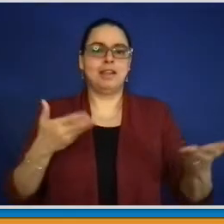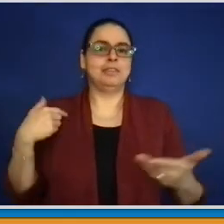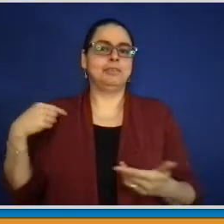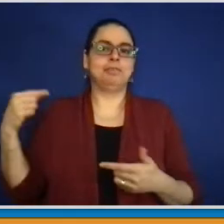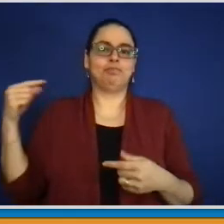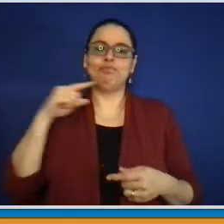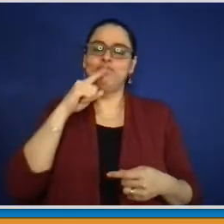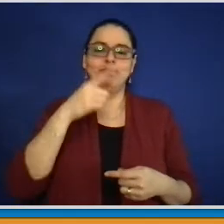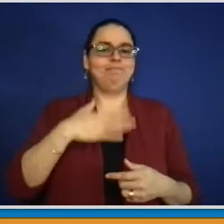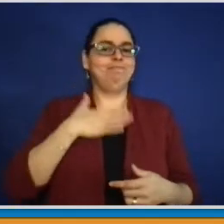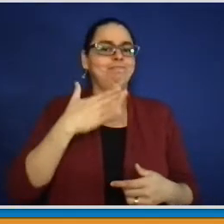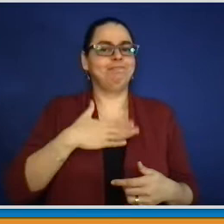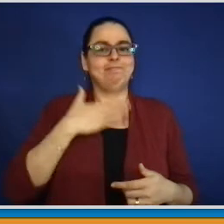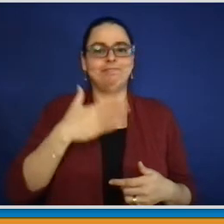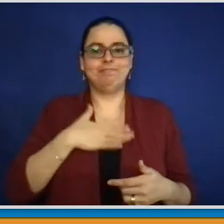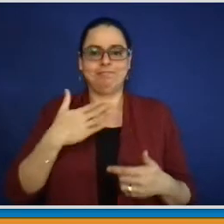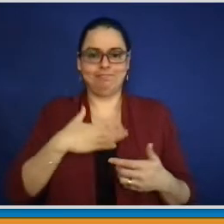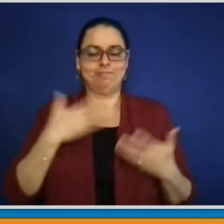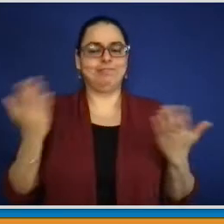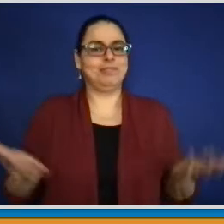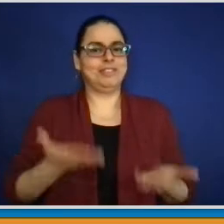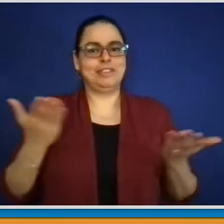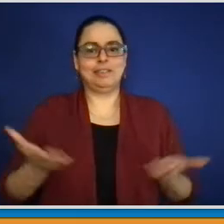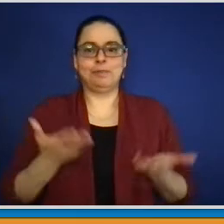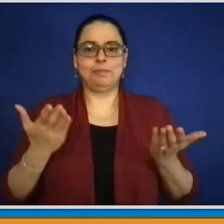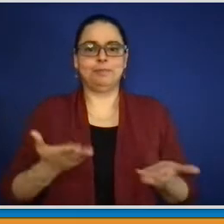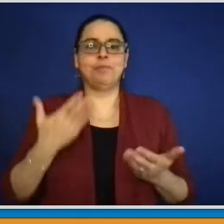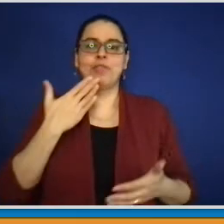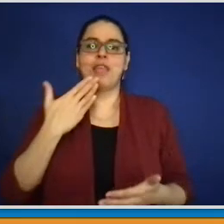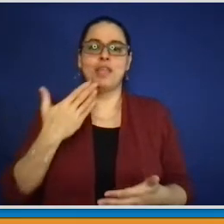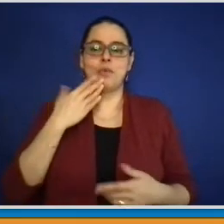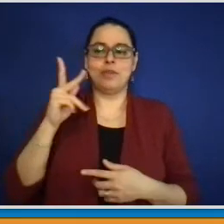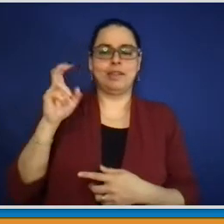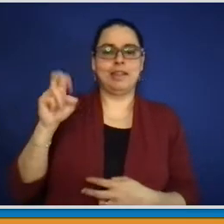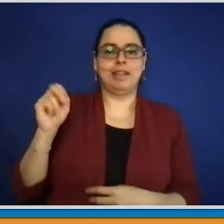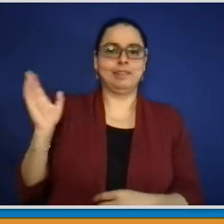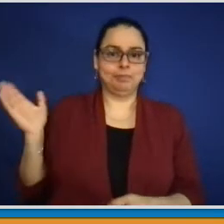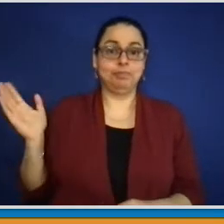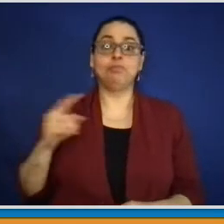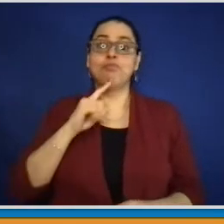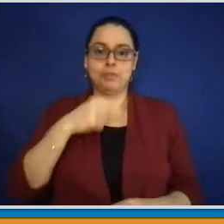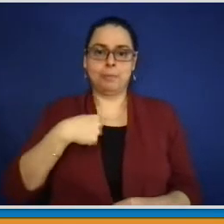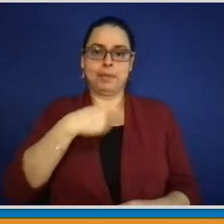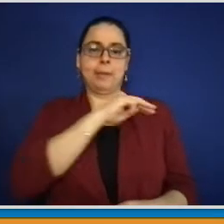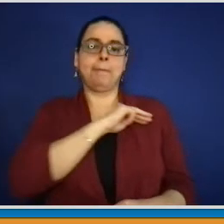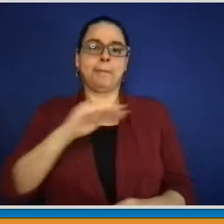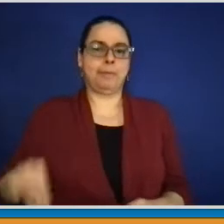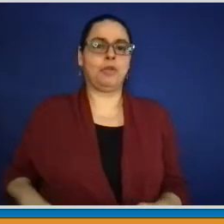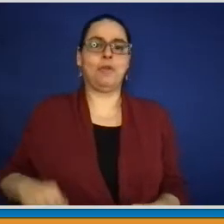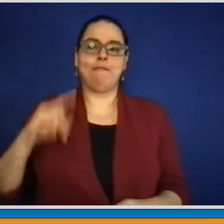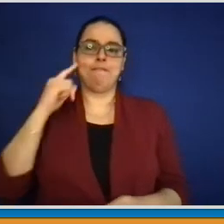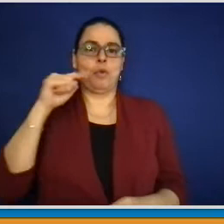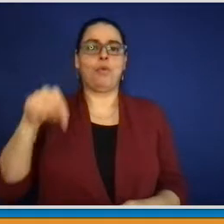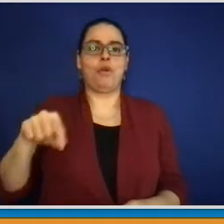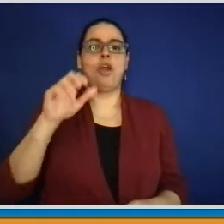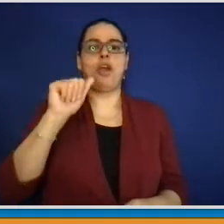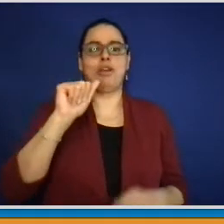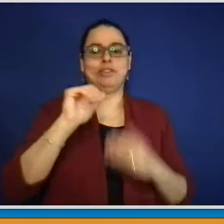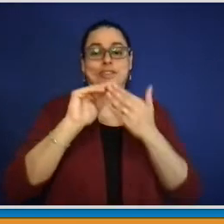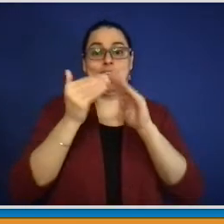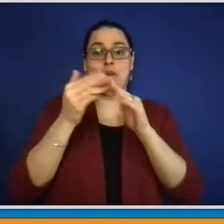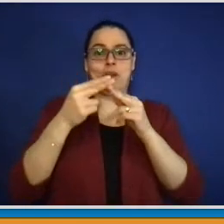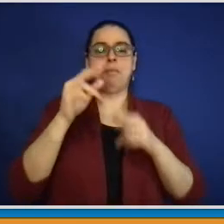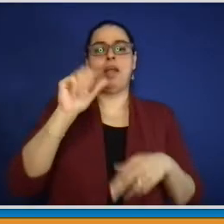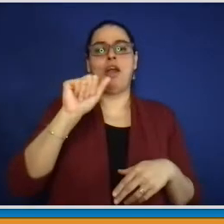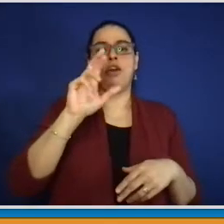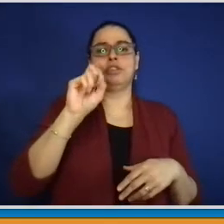Jacobs. As the county executive said, I'm the mayor of the village of Ardsley. We are one of the smallest villages in Westchester